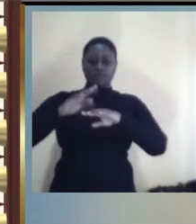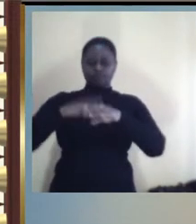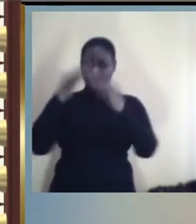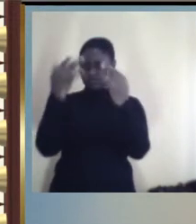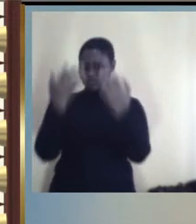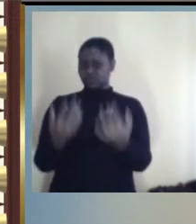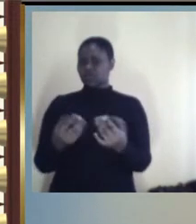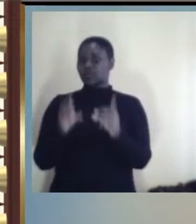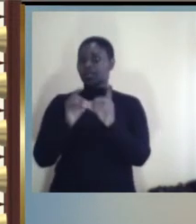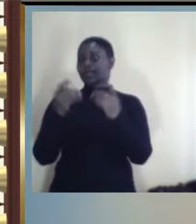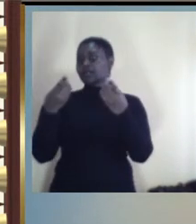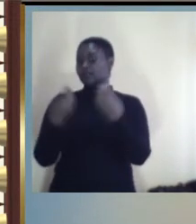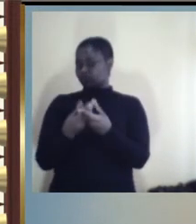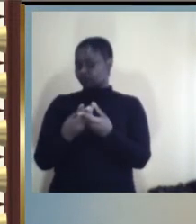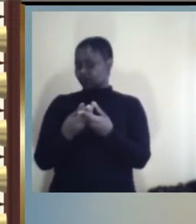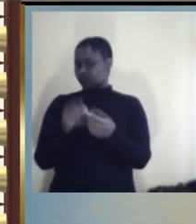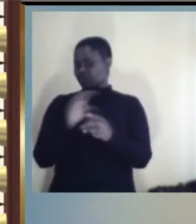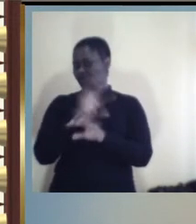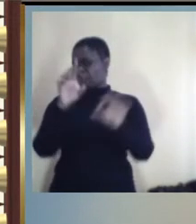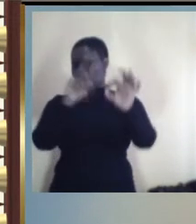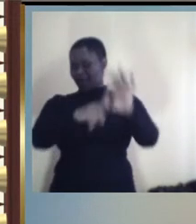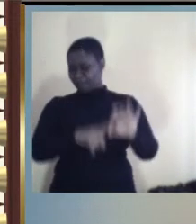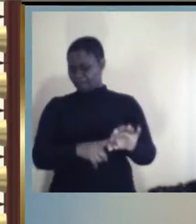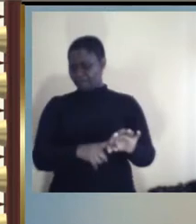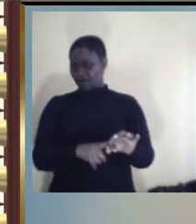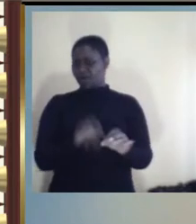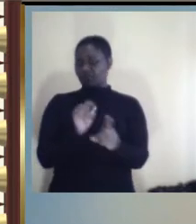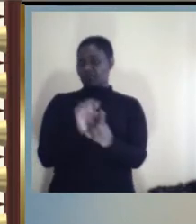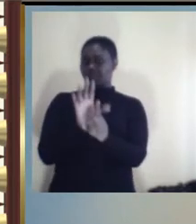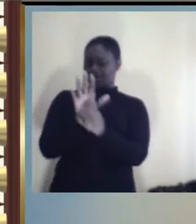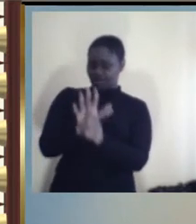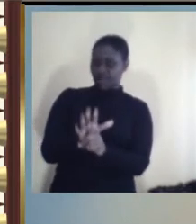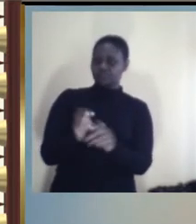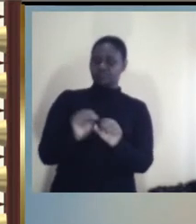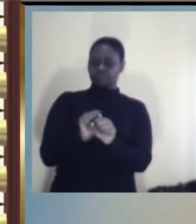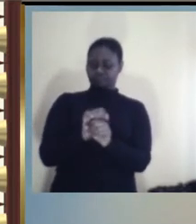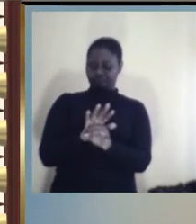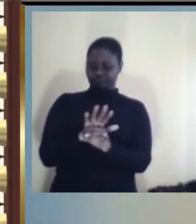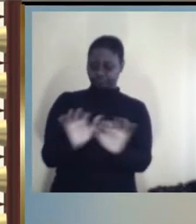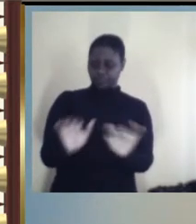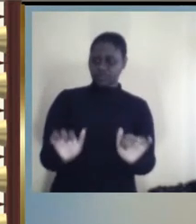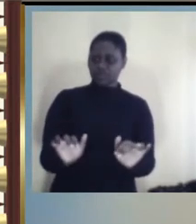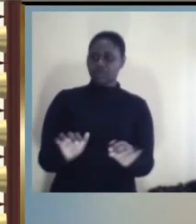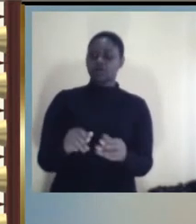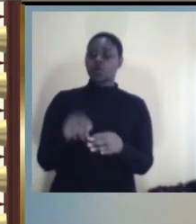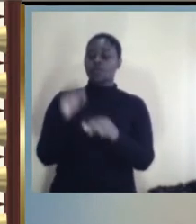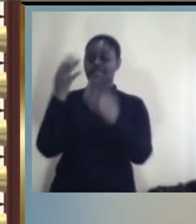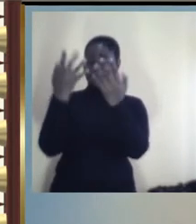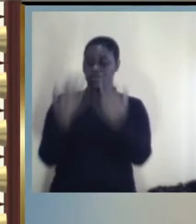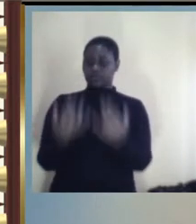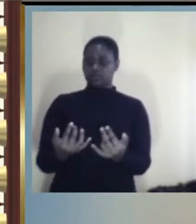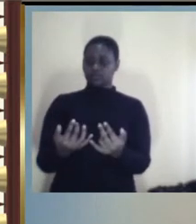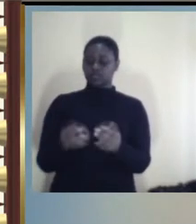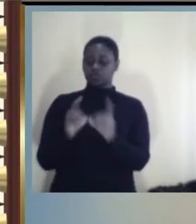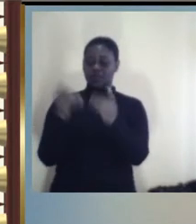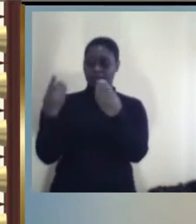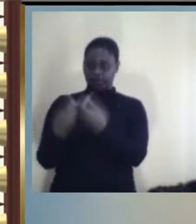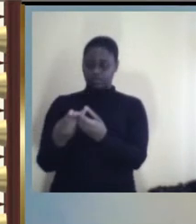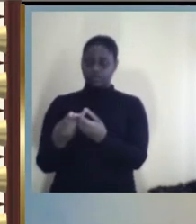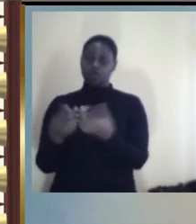the department had not quantified the impact of COVID-19 on the budget of the